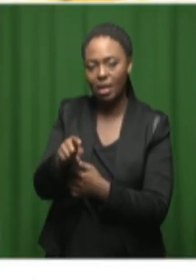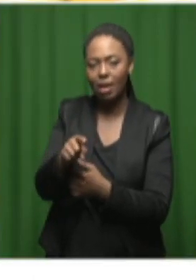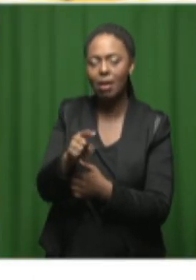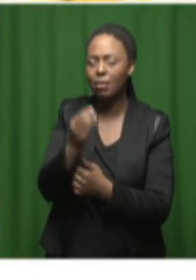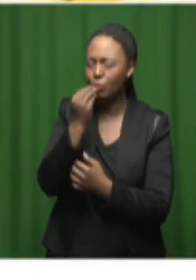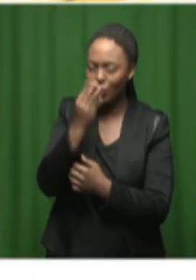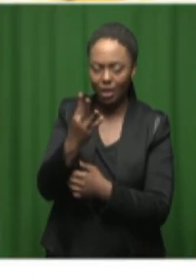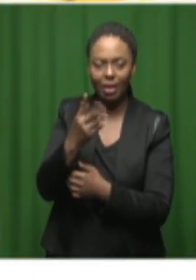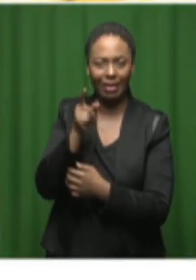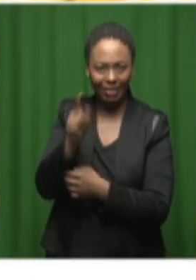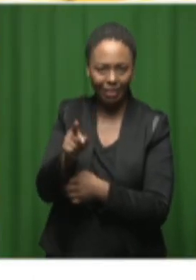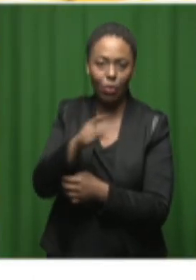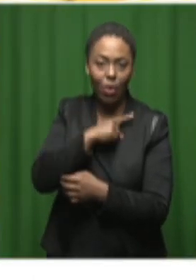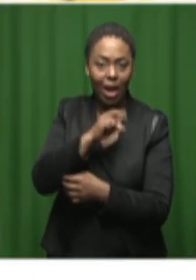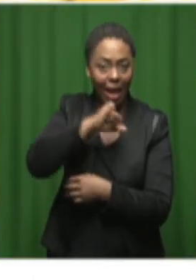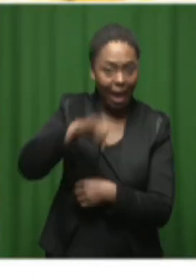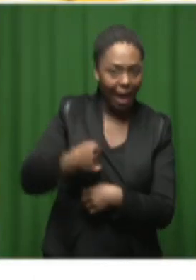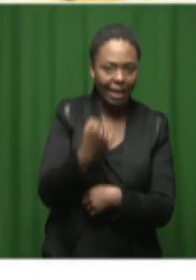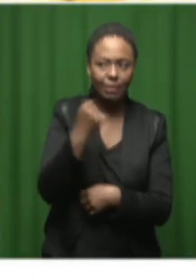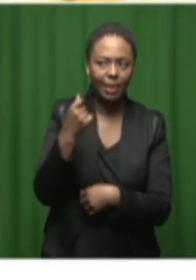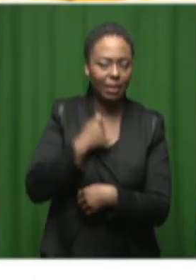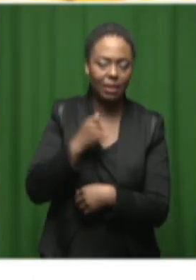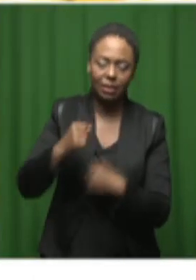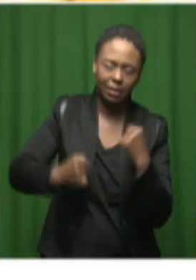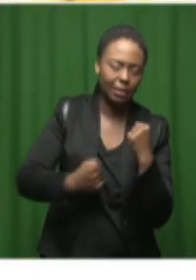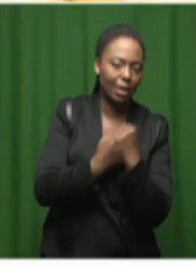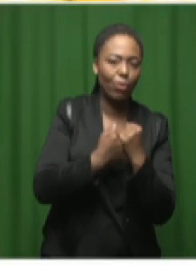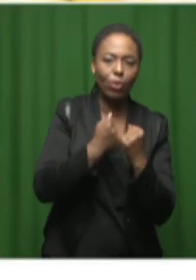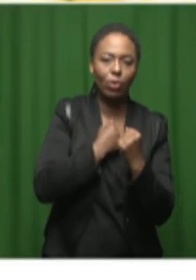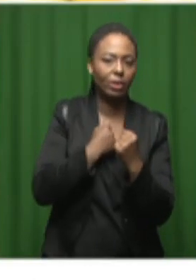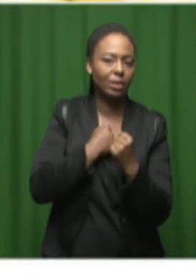because my husband, who's been very supportive